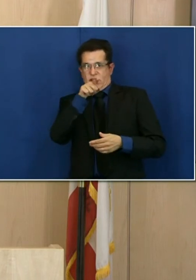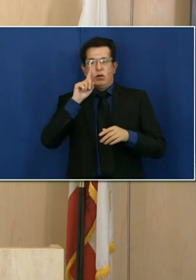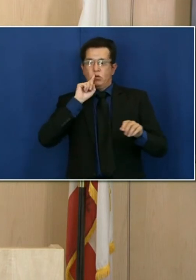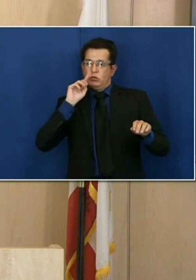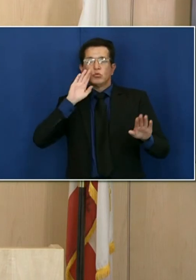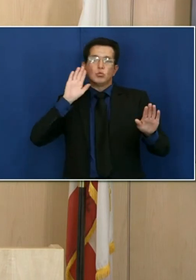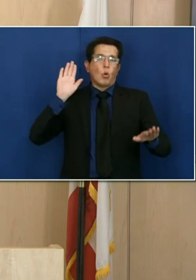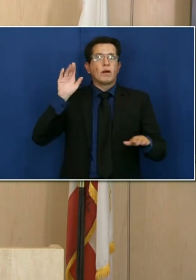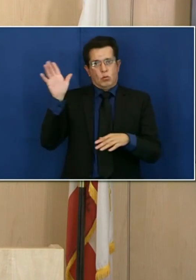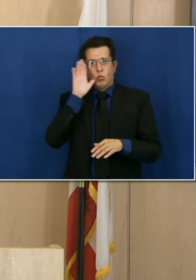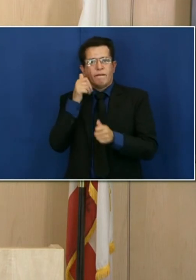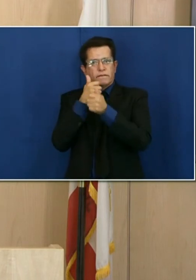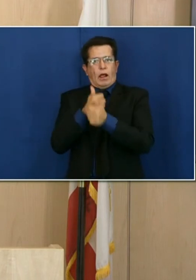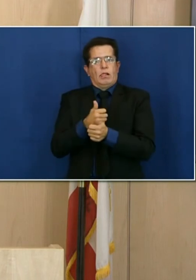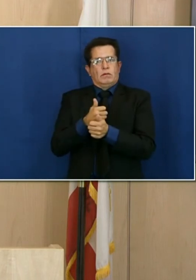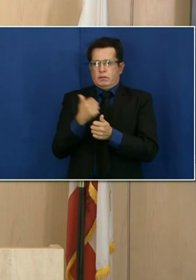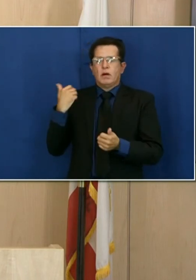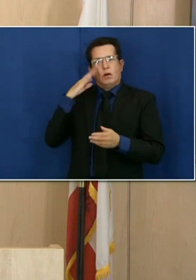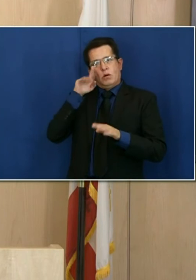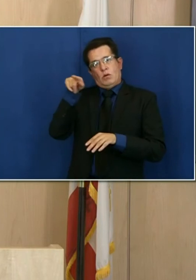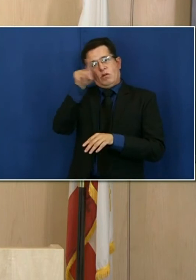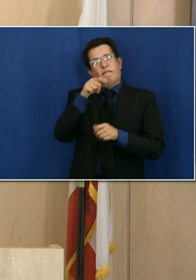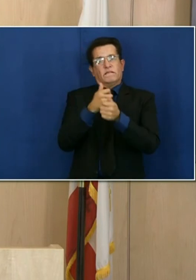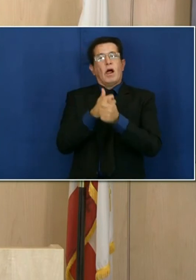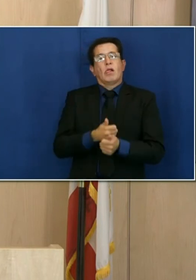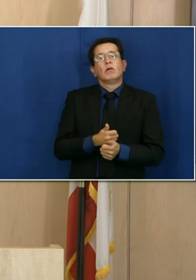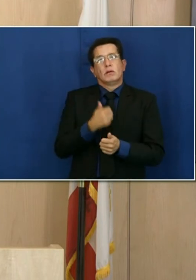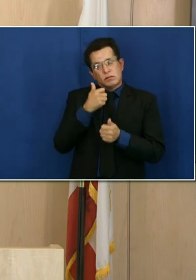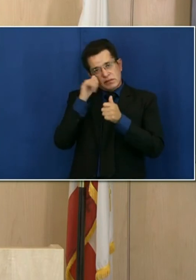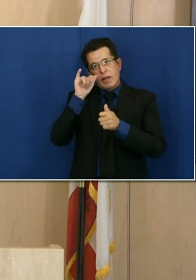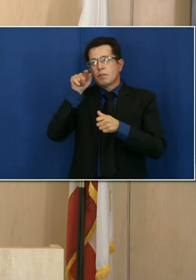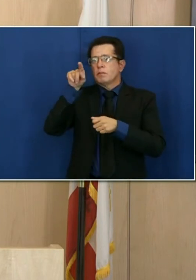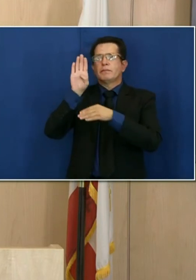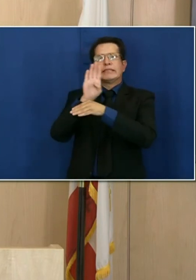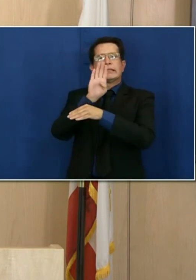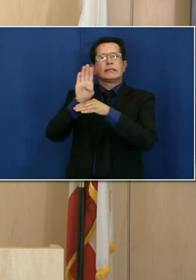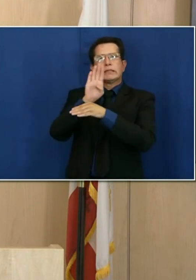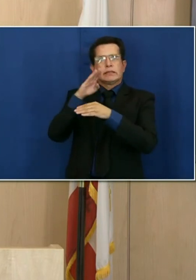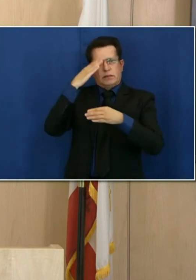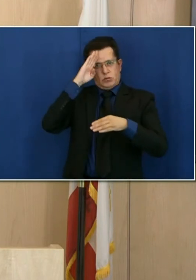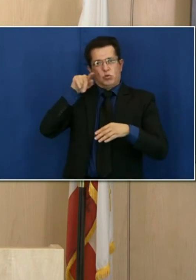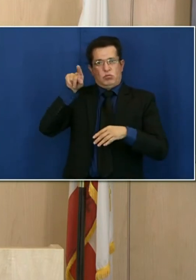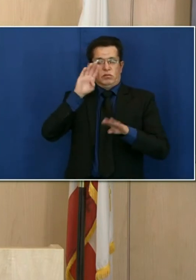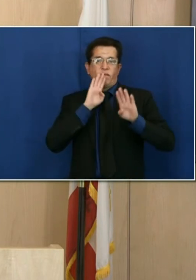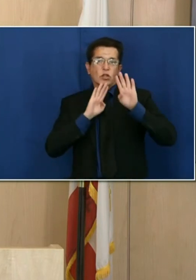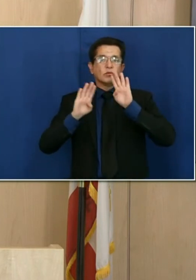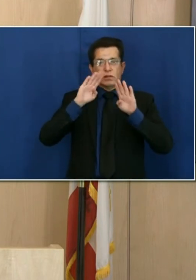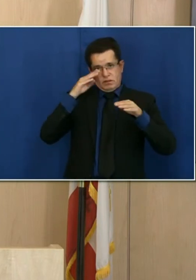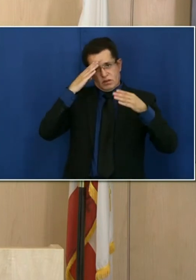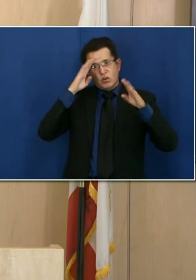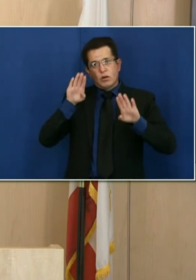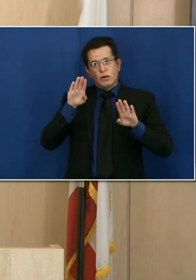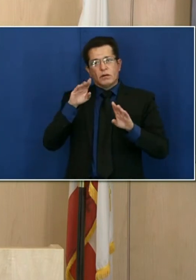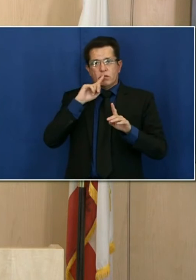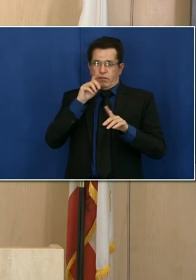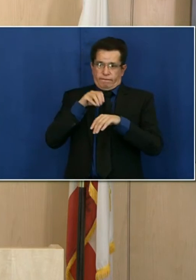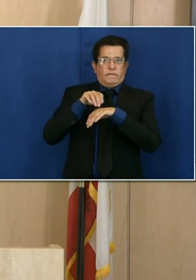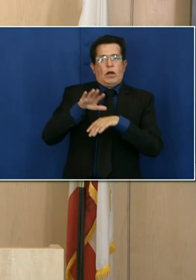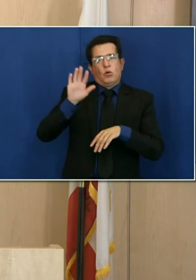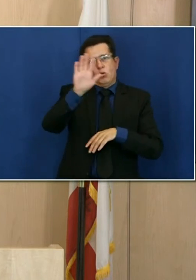to uphold. And we certainly hope businesses, we understand the frustration, we understand the impact it's having on